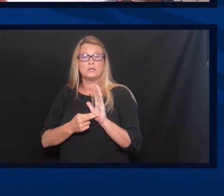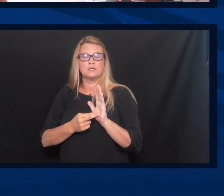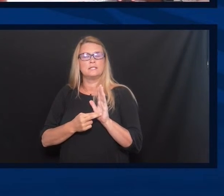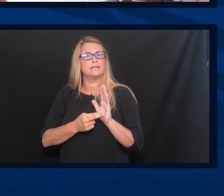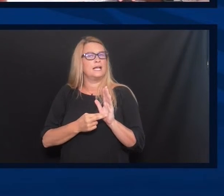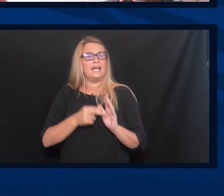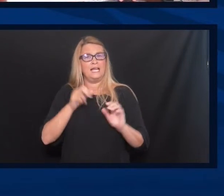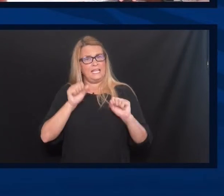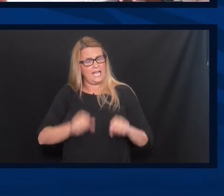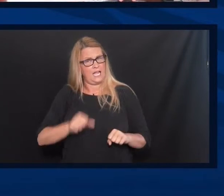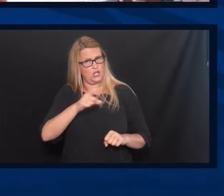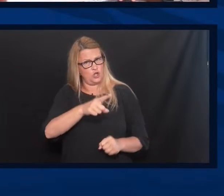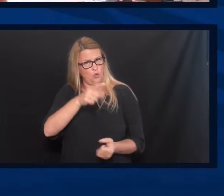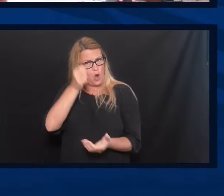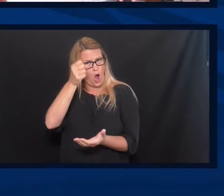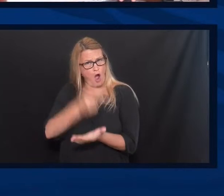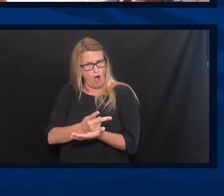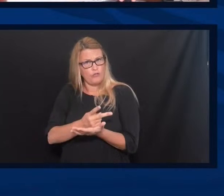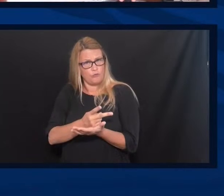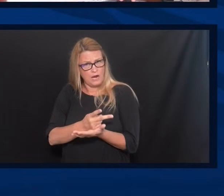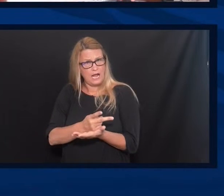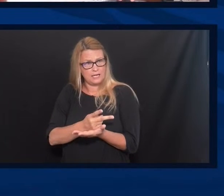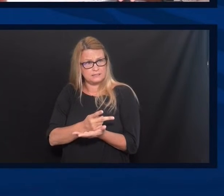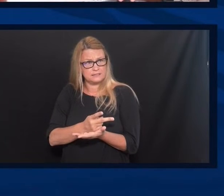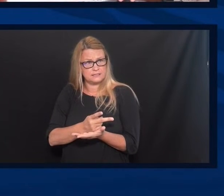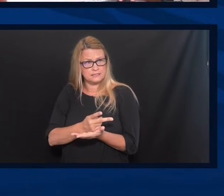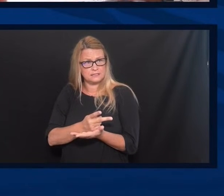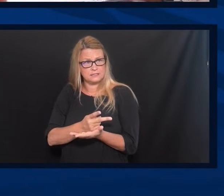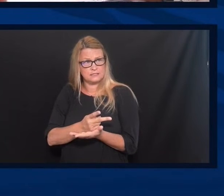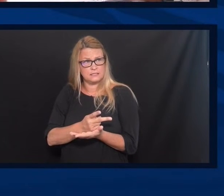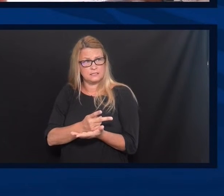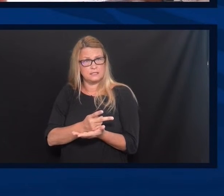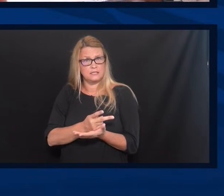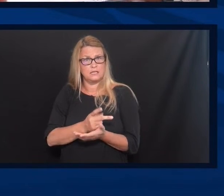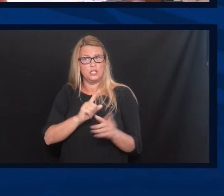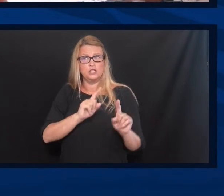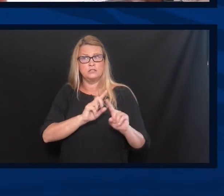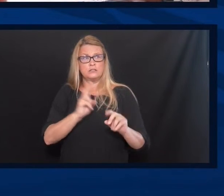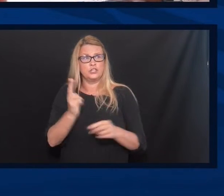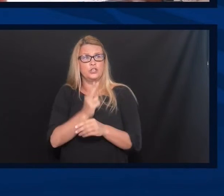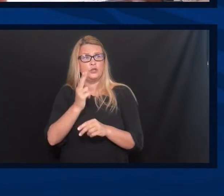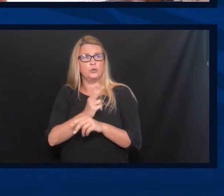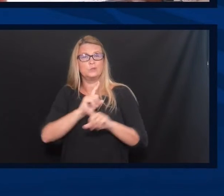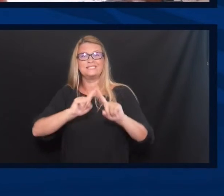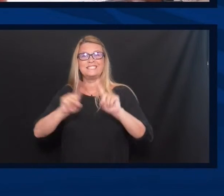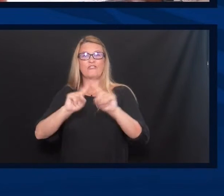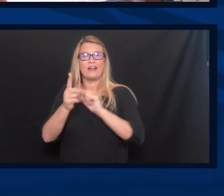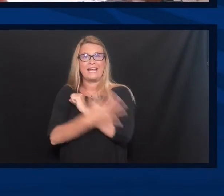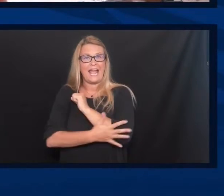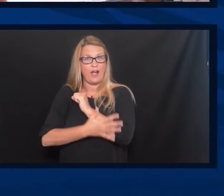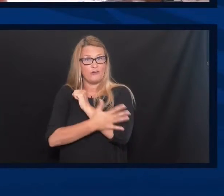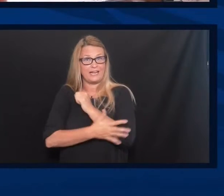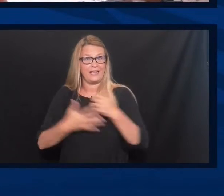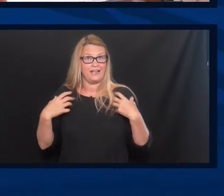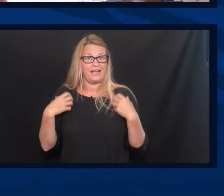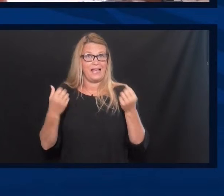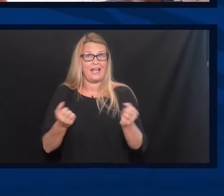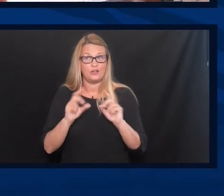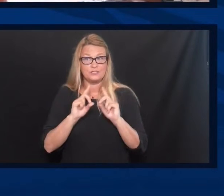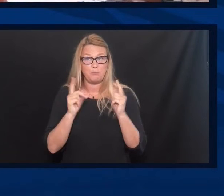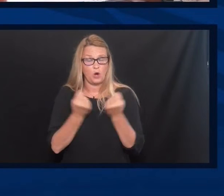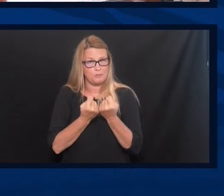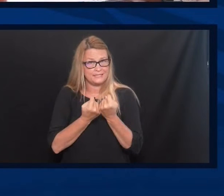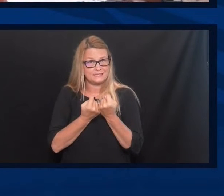you not authorize the National Guard to go to different county health departments or other avenues which wouldn't have those same